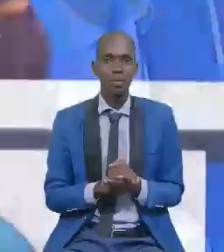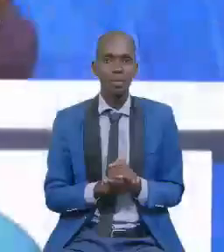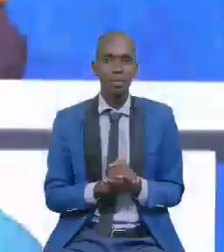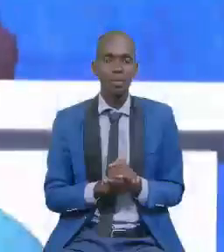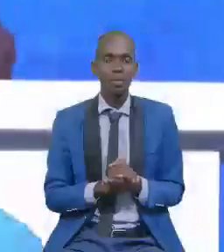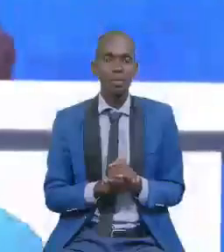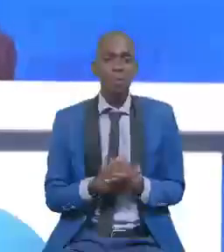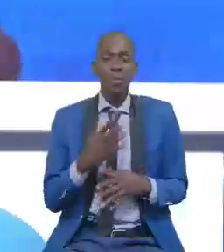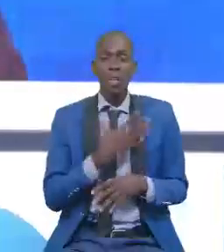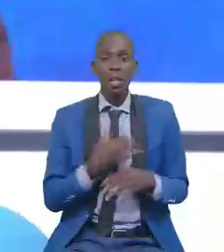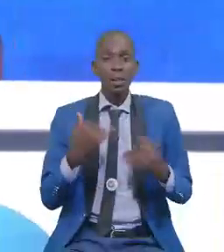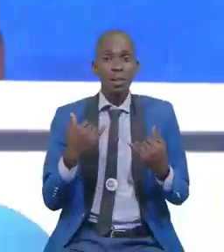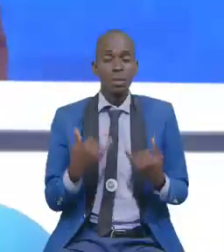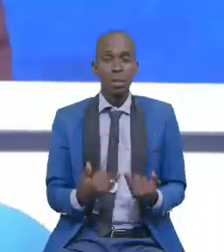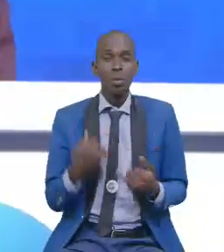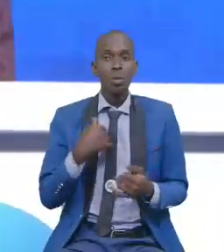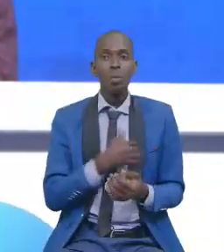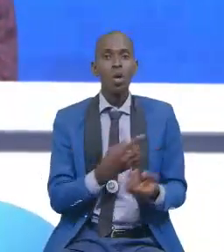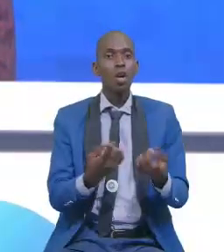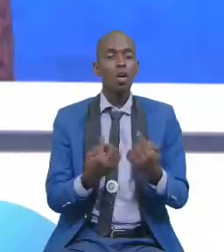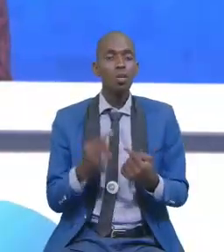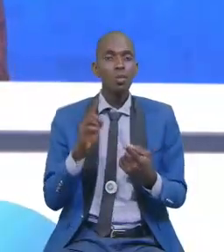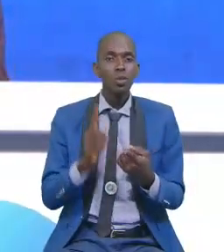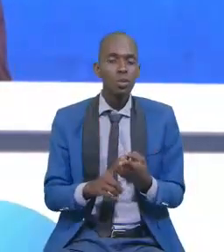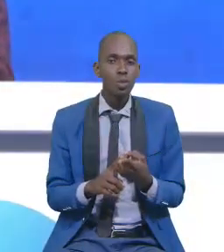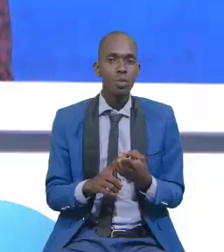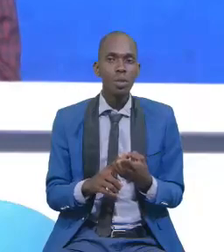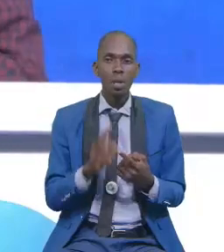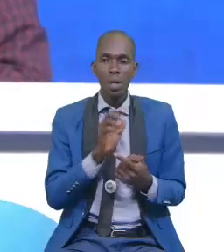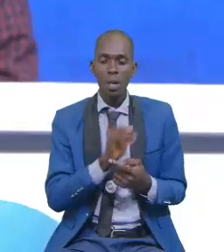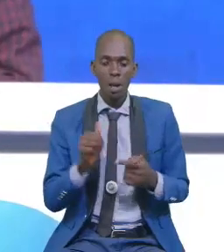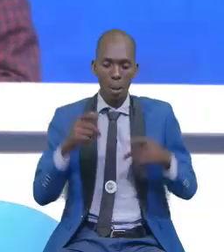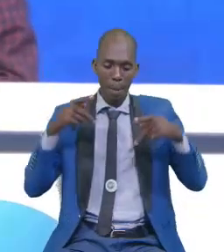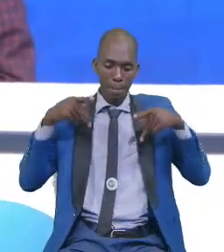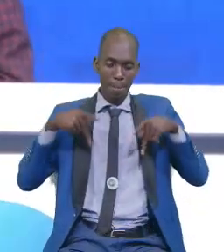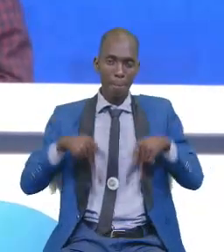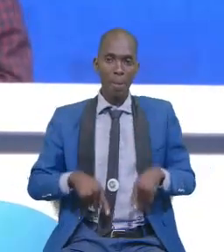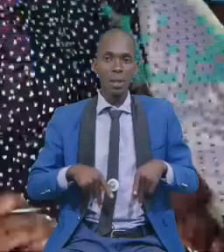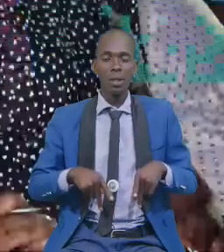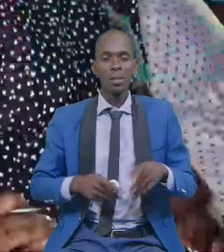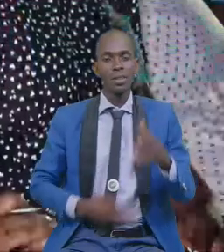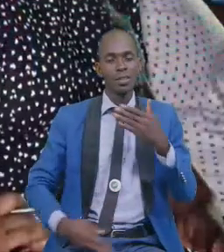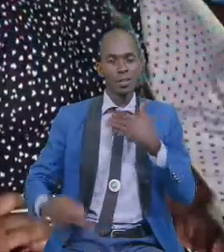And now we come to a personal restoration.